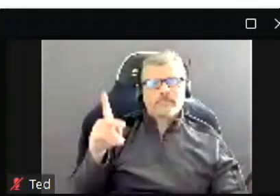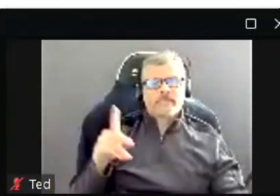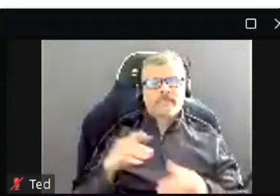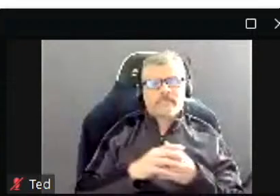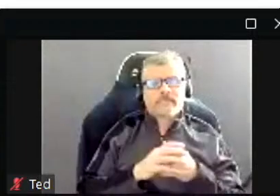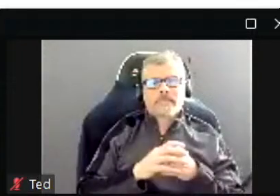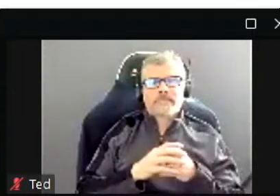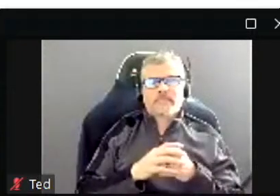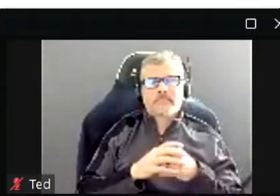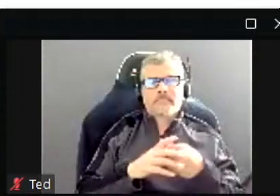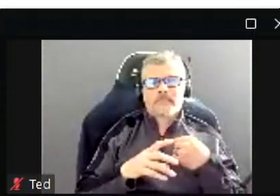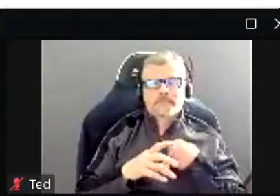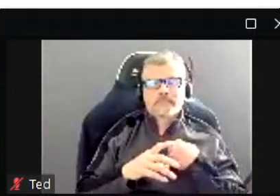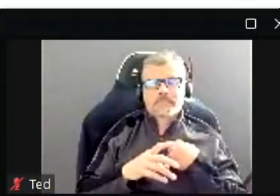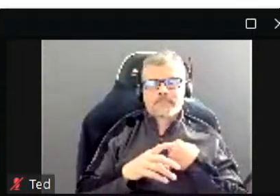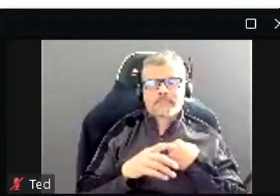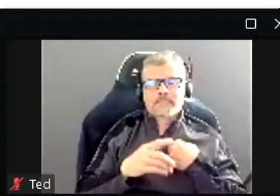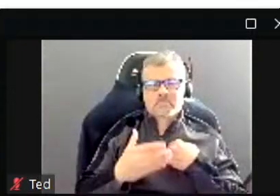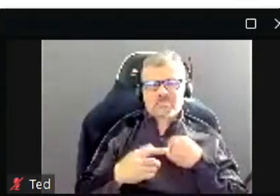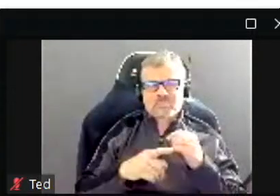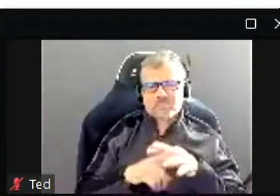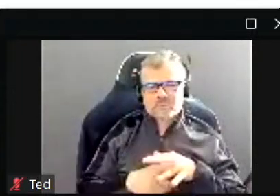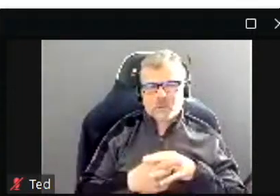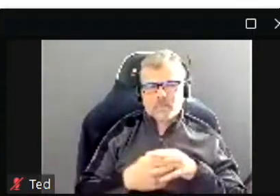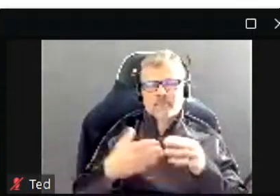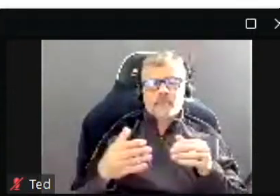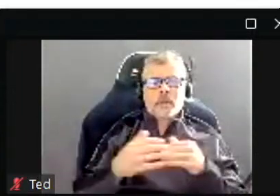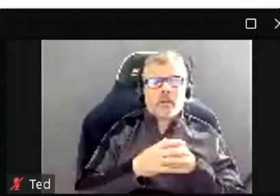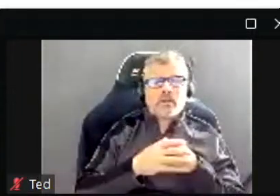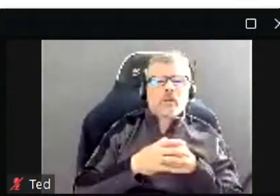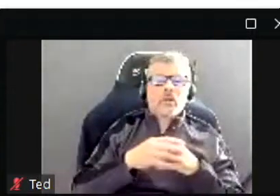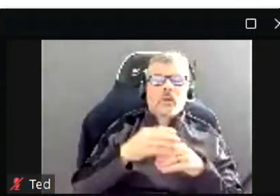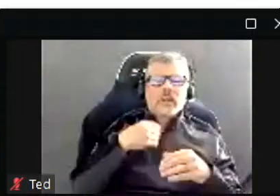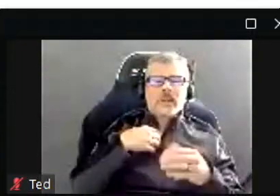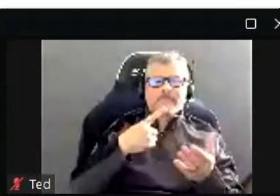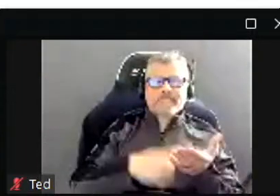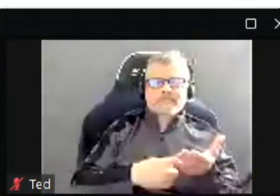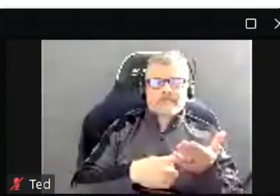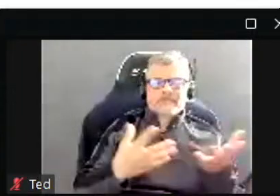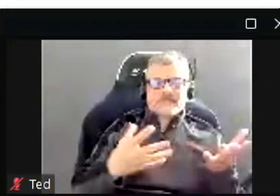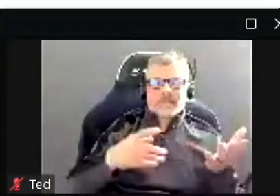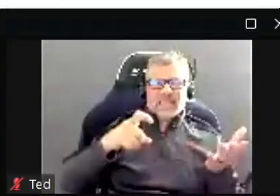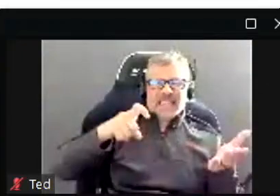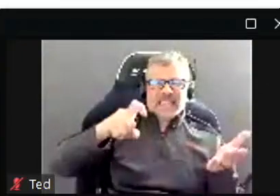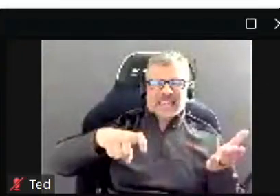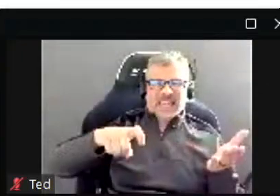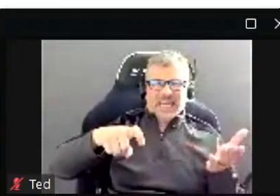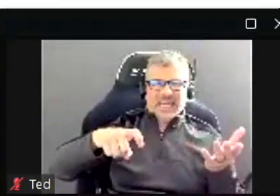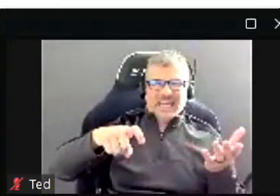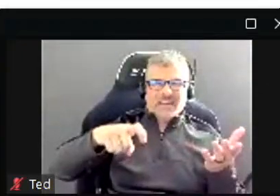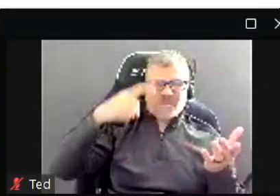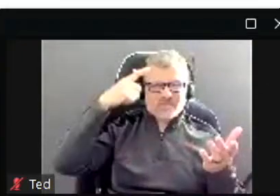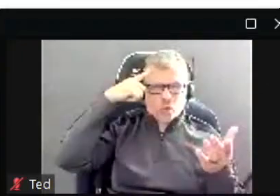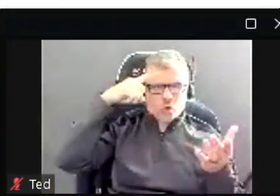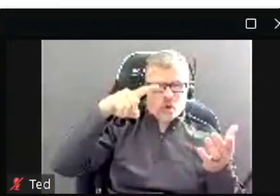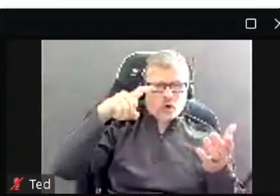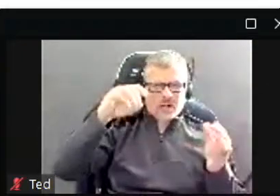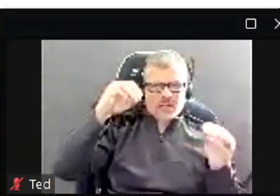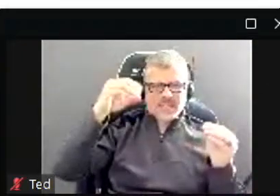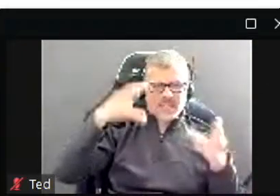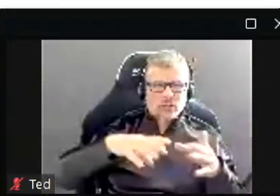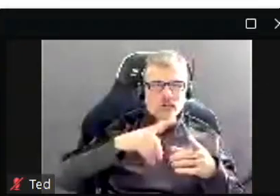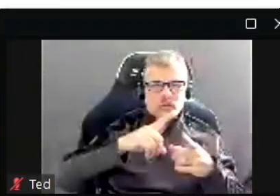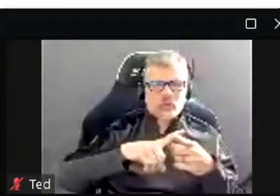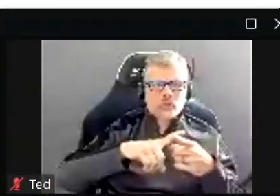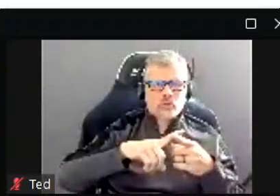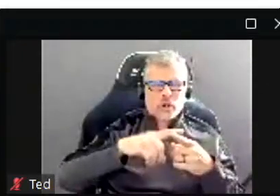Tom, I'll go and then you can jump in. We talked about the need for all teachers to really